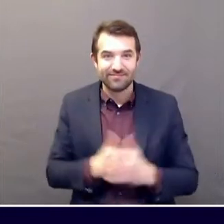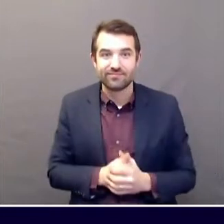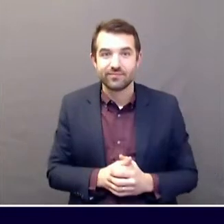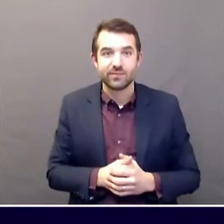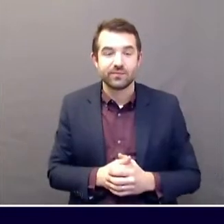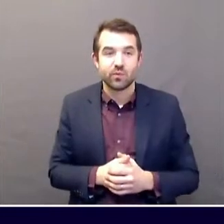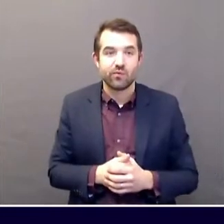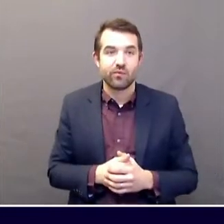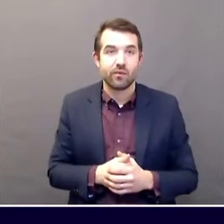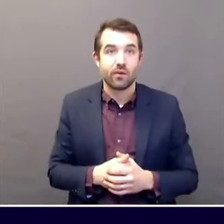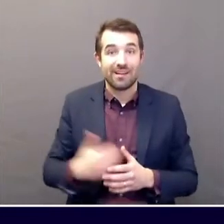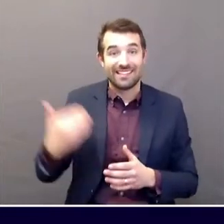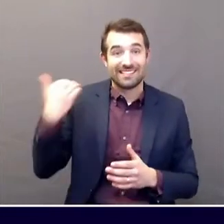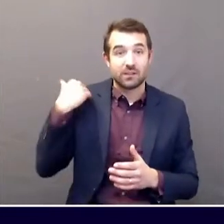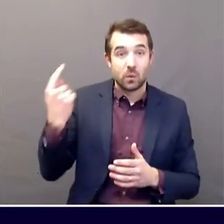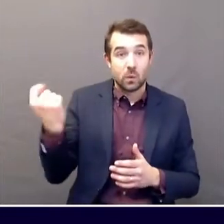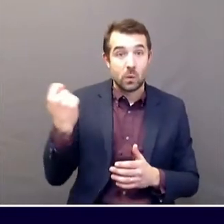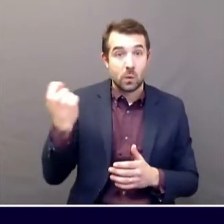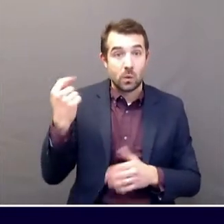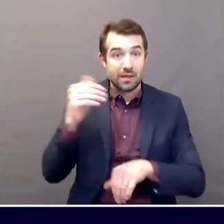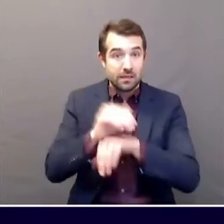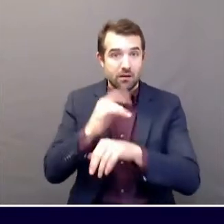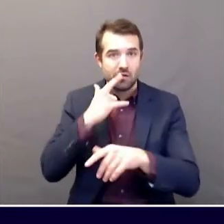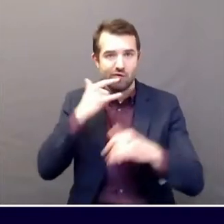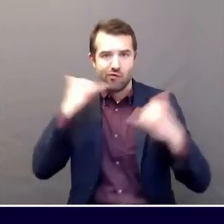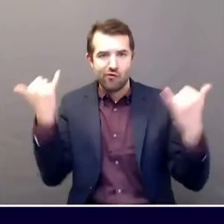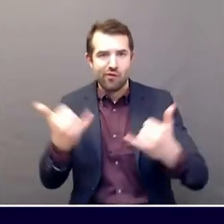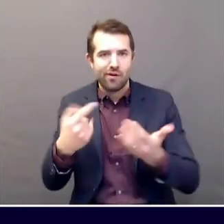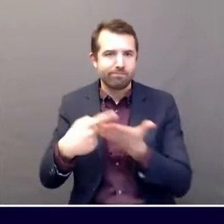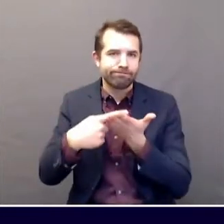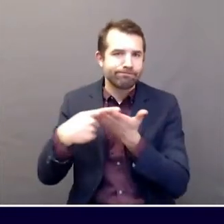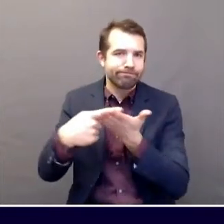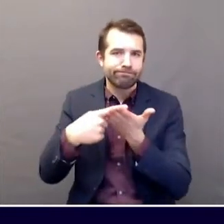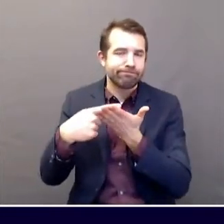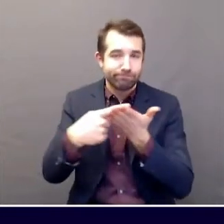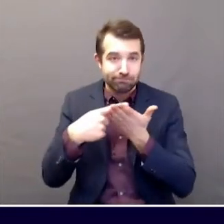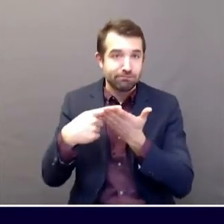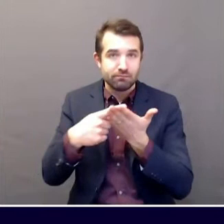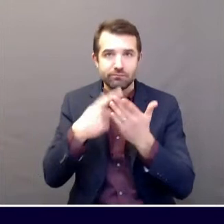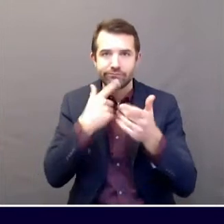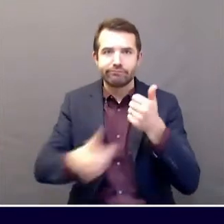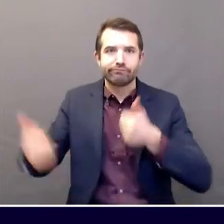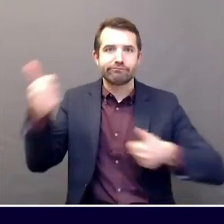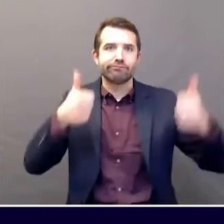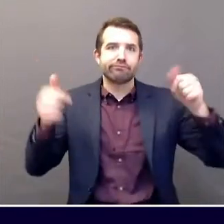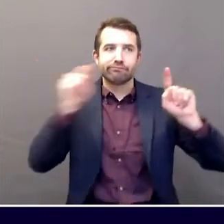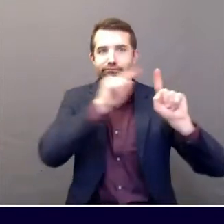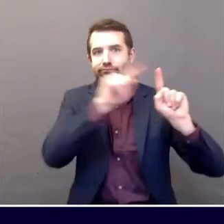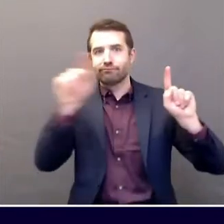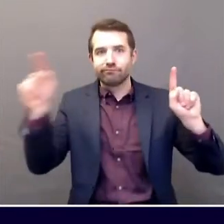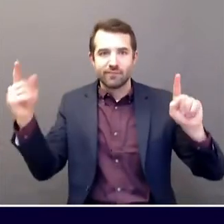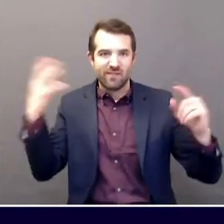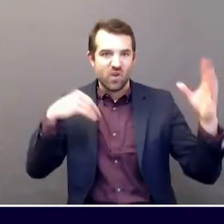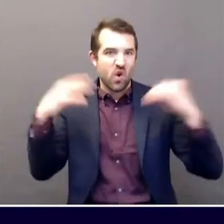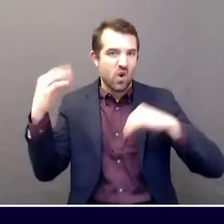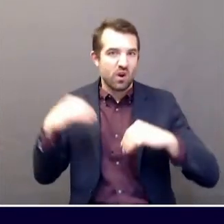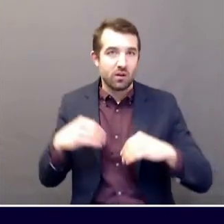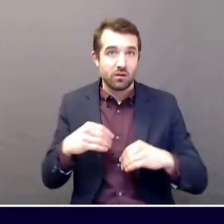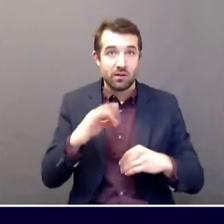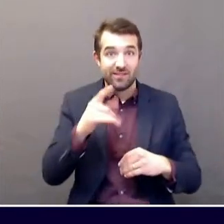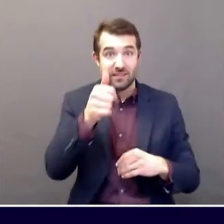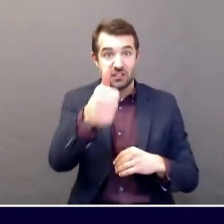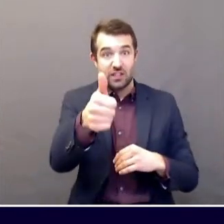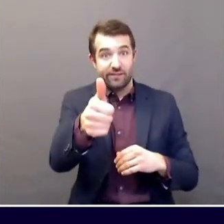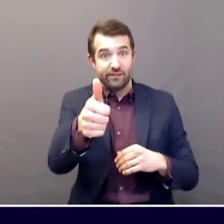to join on Tuesday evening, the latest is essentially if you are someone who has allergies to a wide array